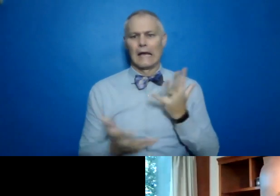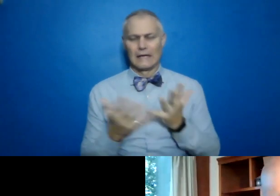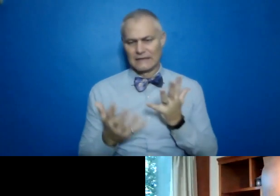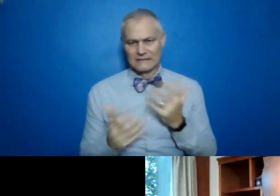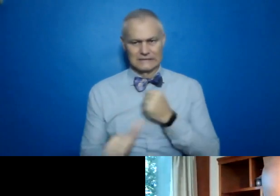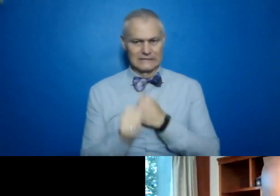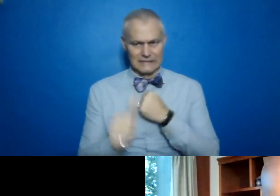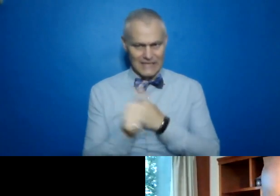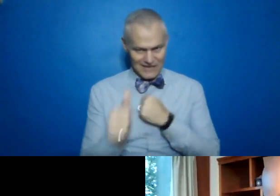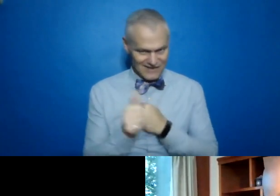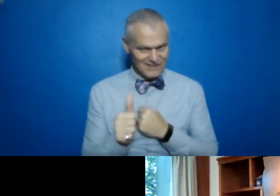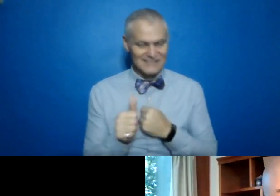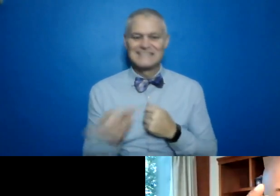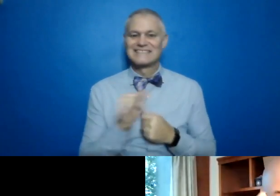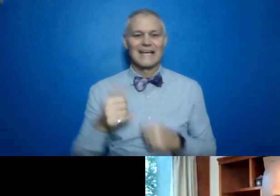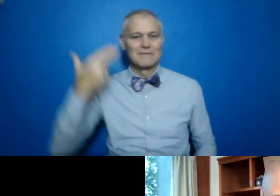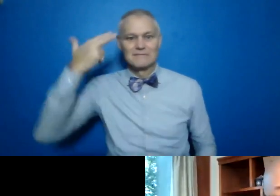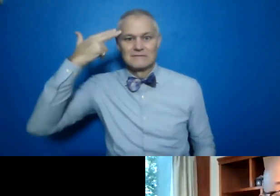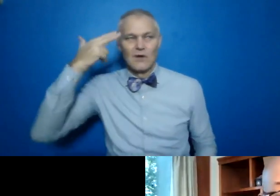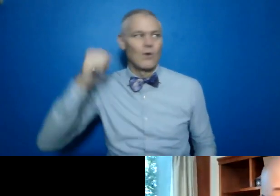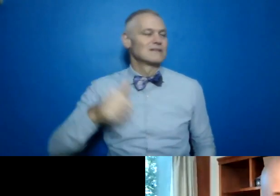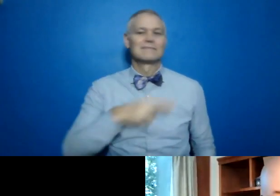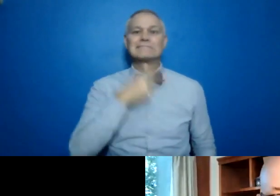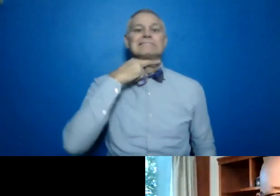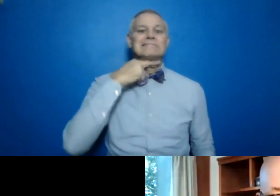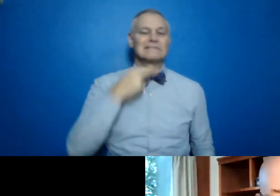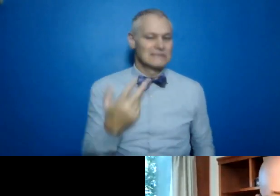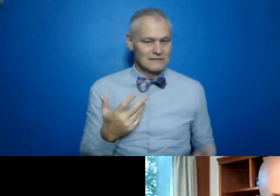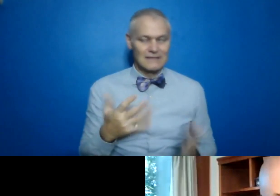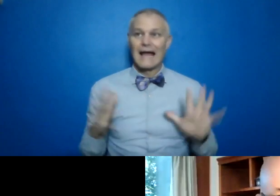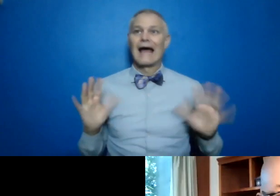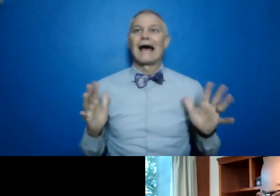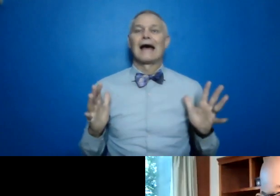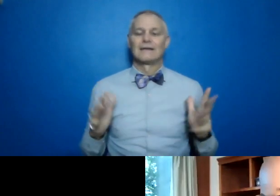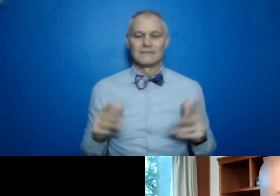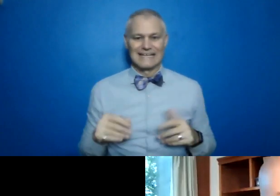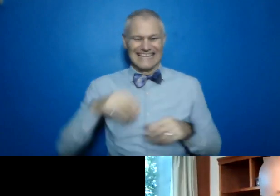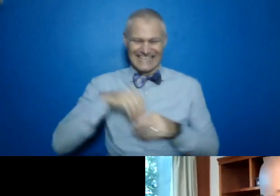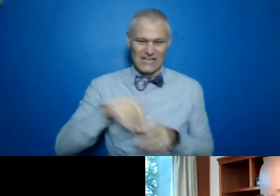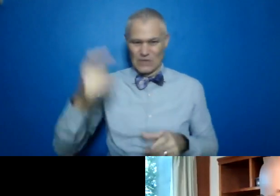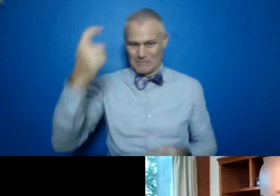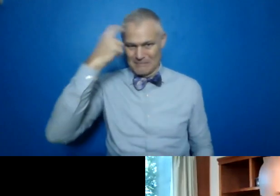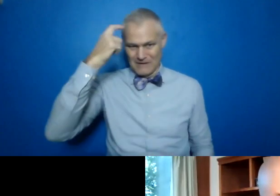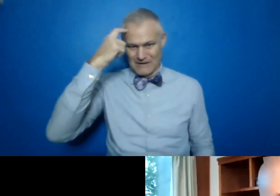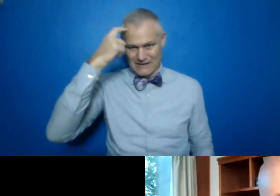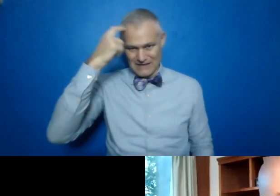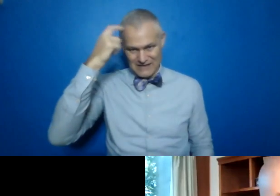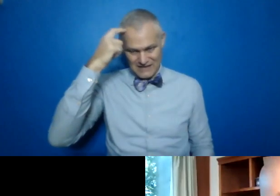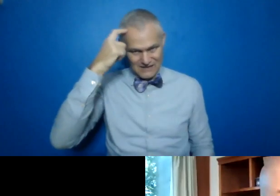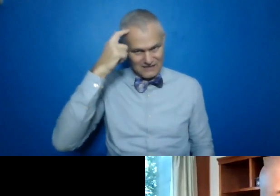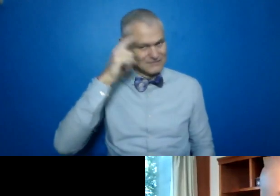they react just that way. And so in the deep recesses of our minds, if our